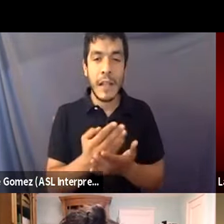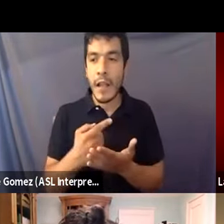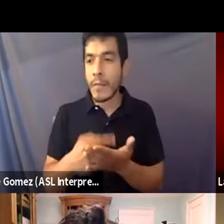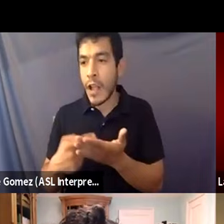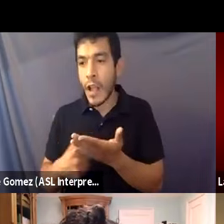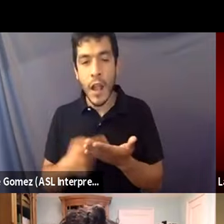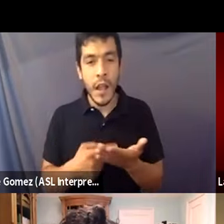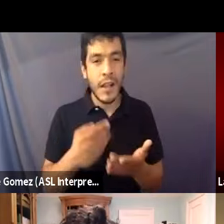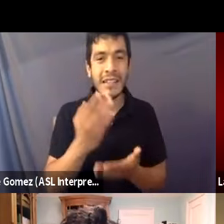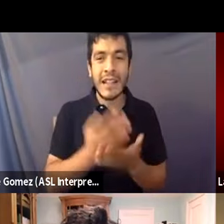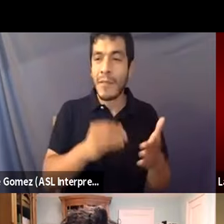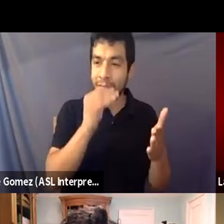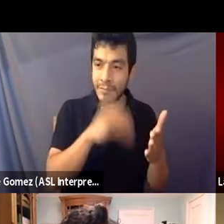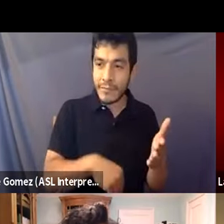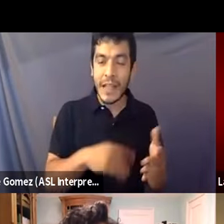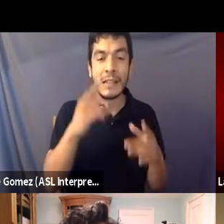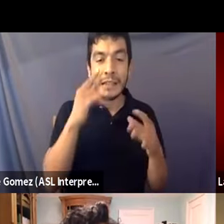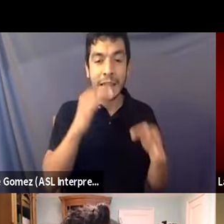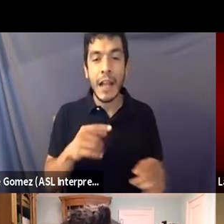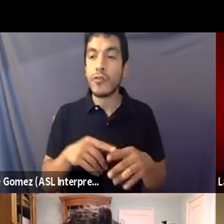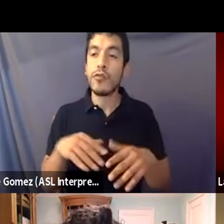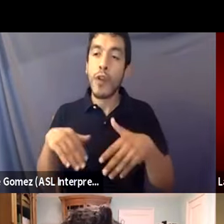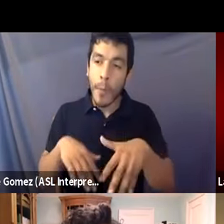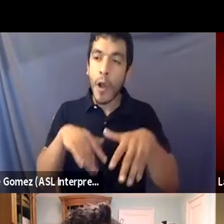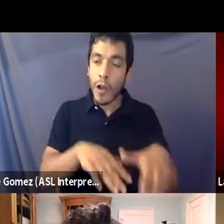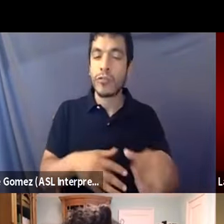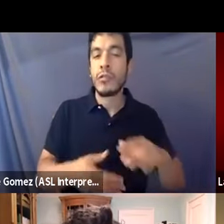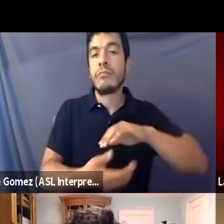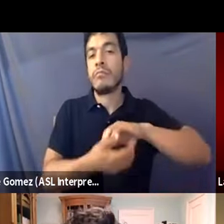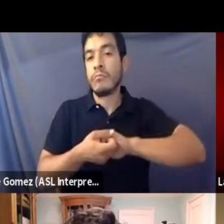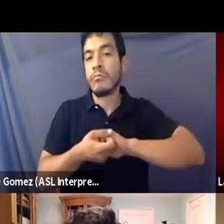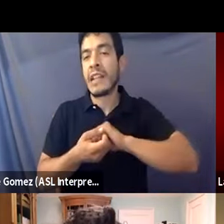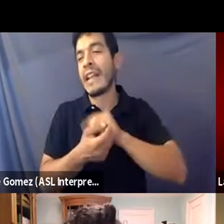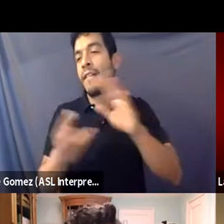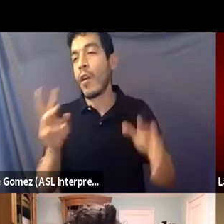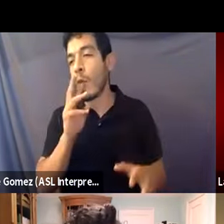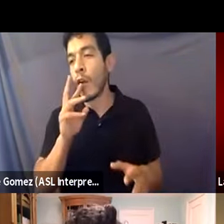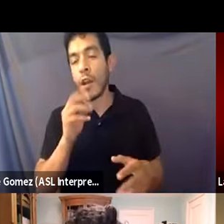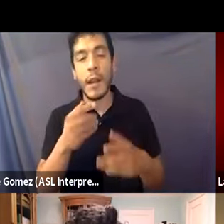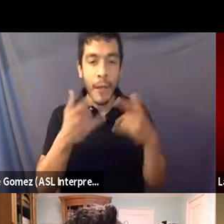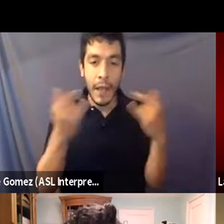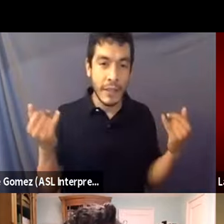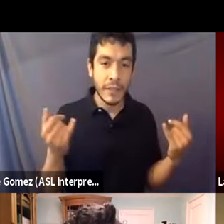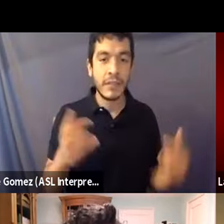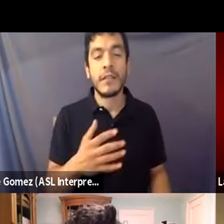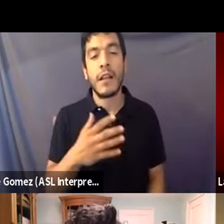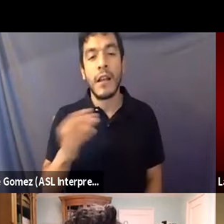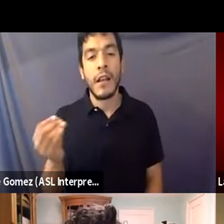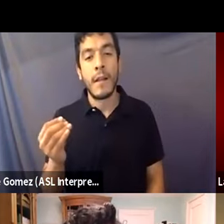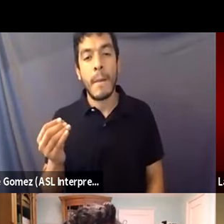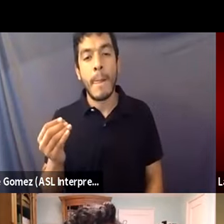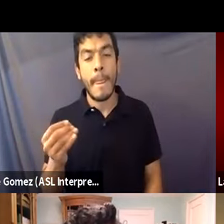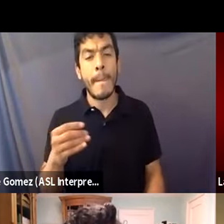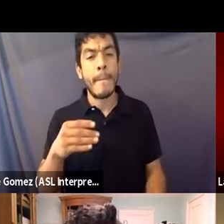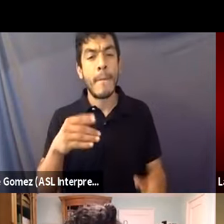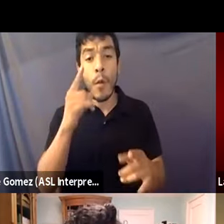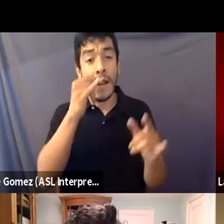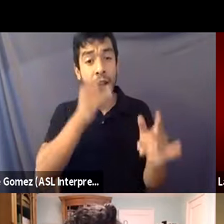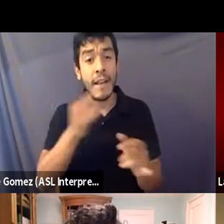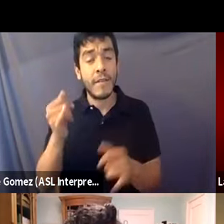decided to come to the march actually as allies, give out water, masks, et cetera. And, um, one individual spoke and he